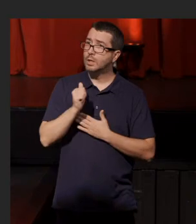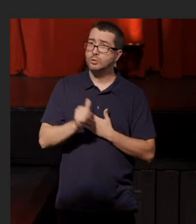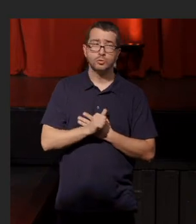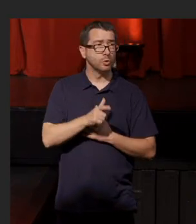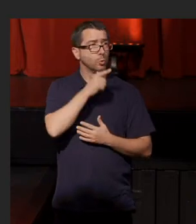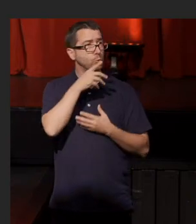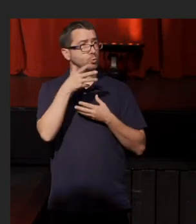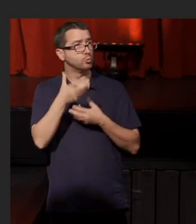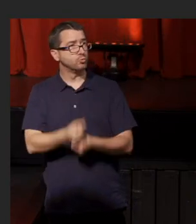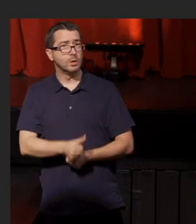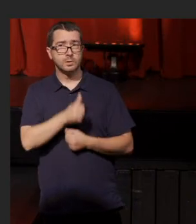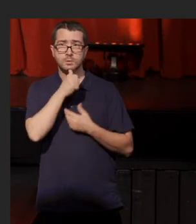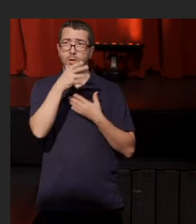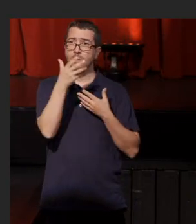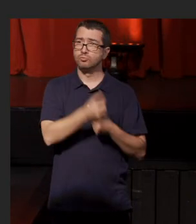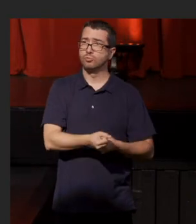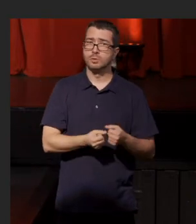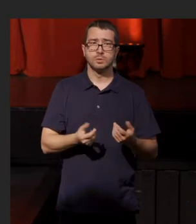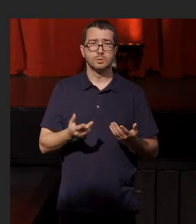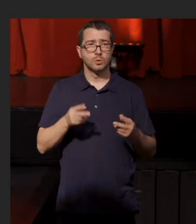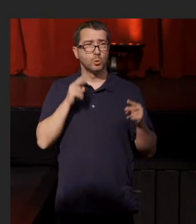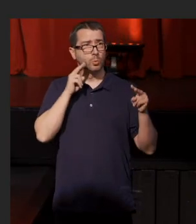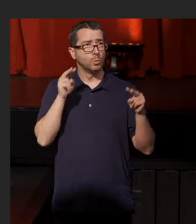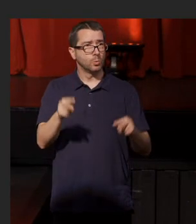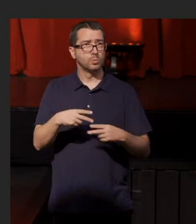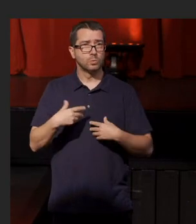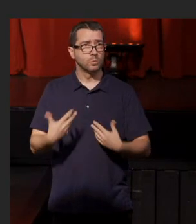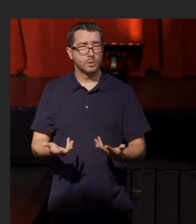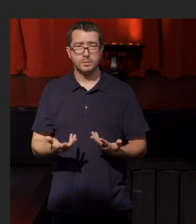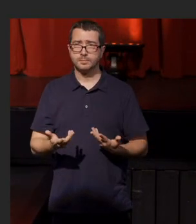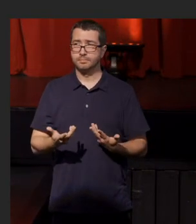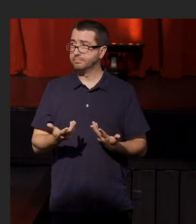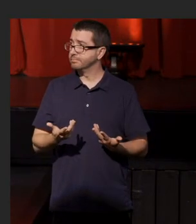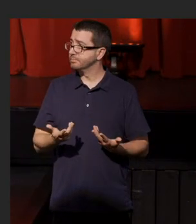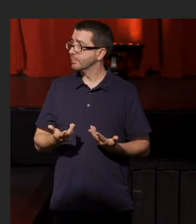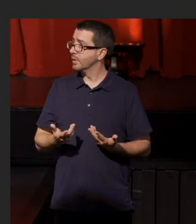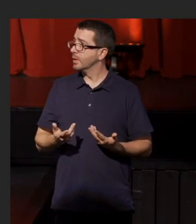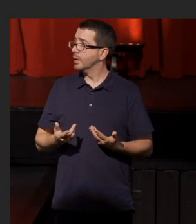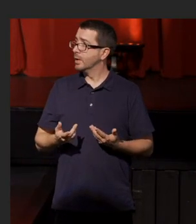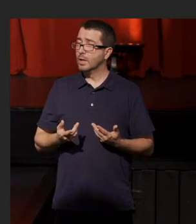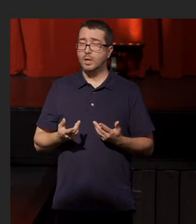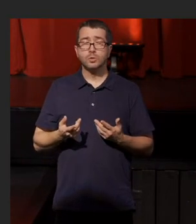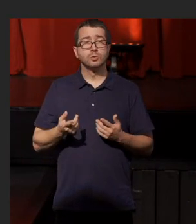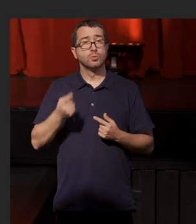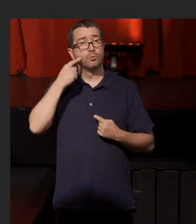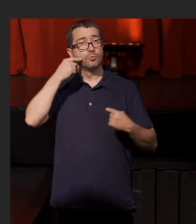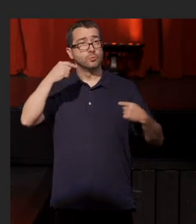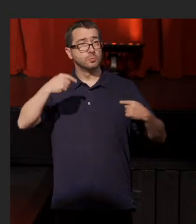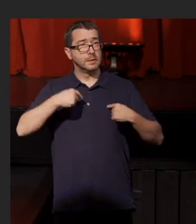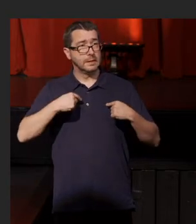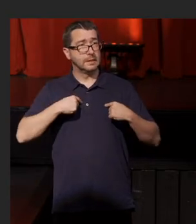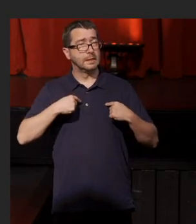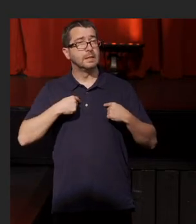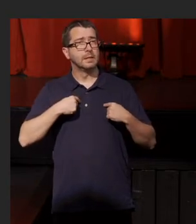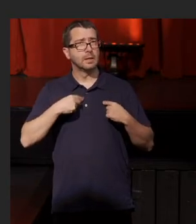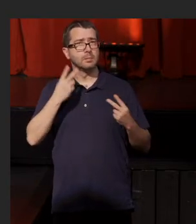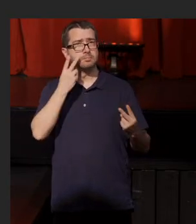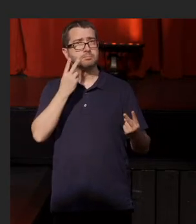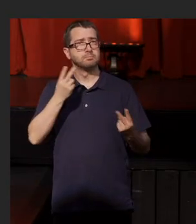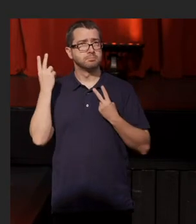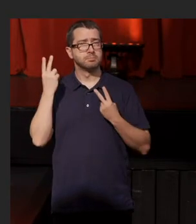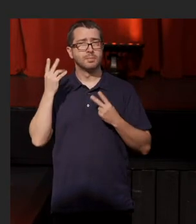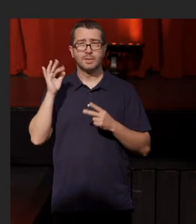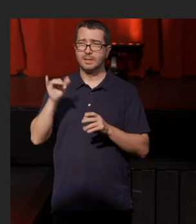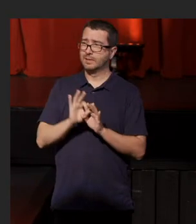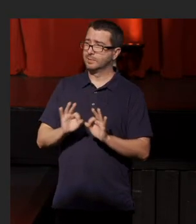trust and who not to trust. And I find it interesting, at the end of the day for me, that takes me back to the importance of